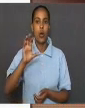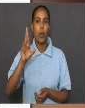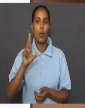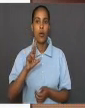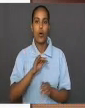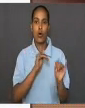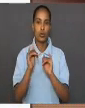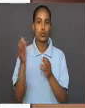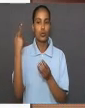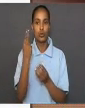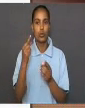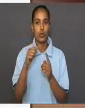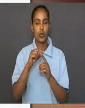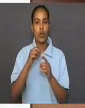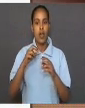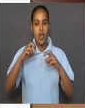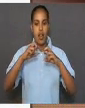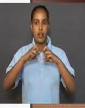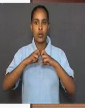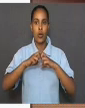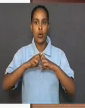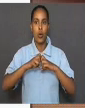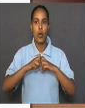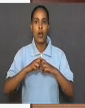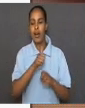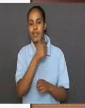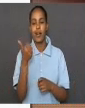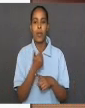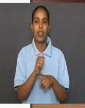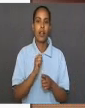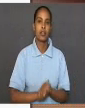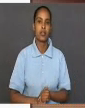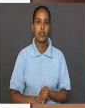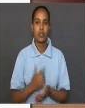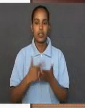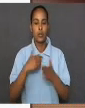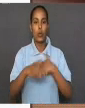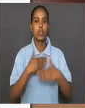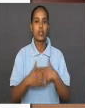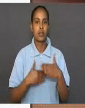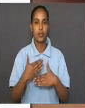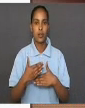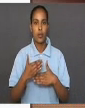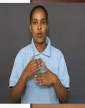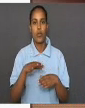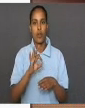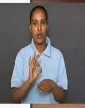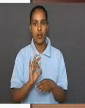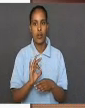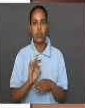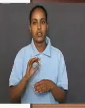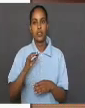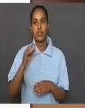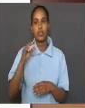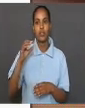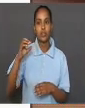Chromium is also used to electroplate other metals. This process provides a